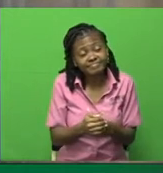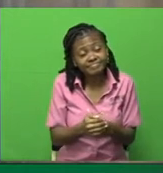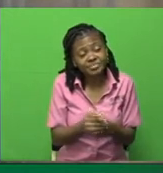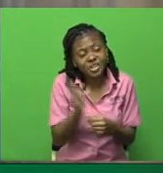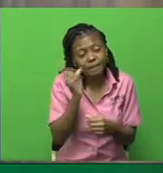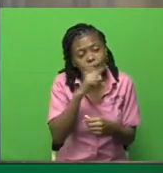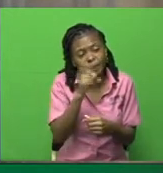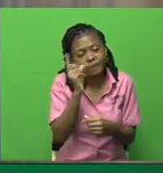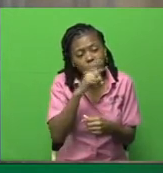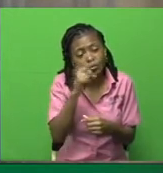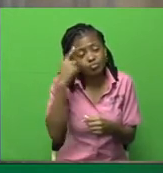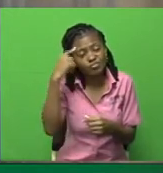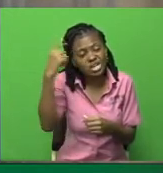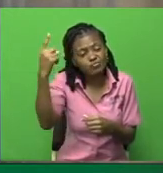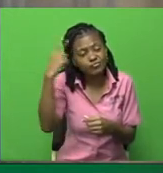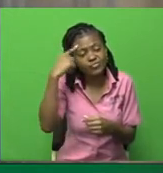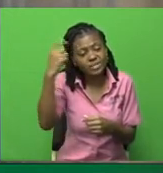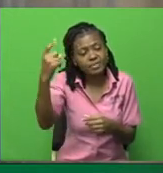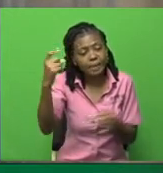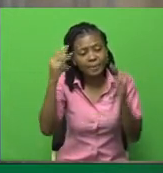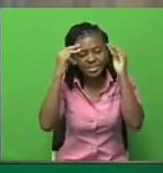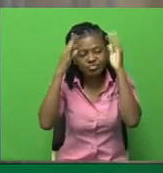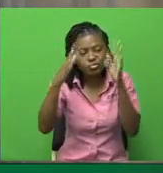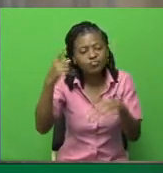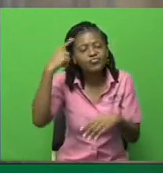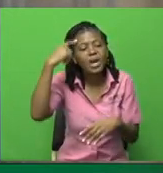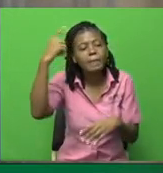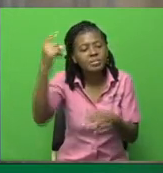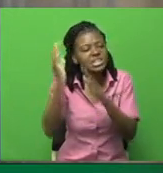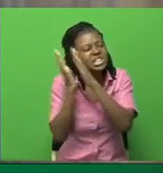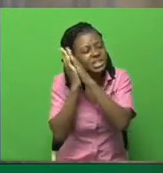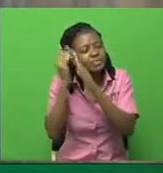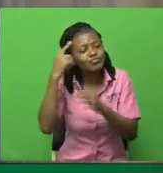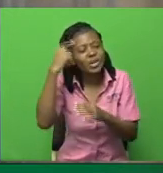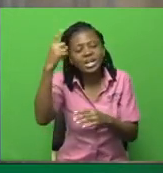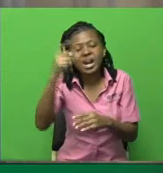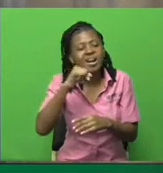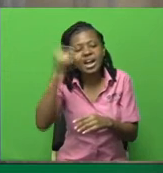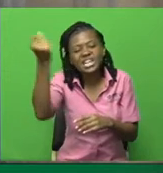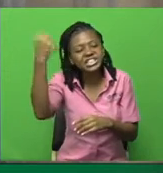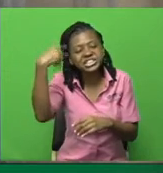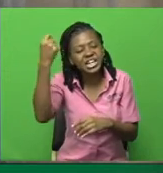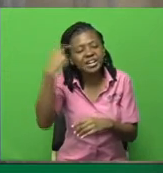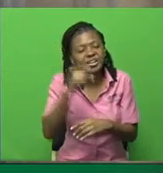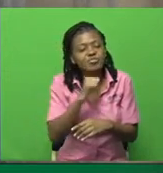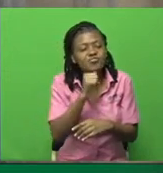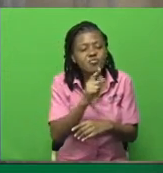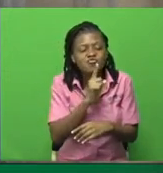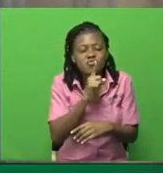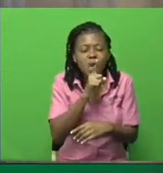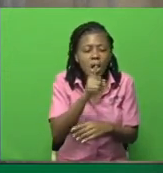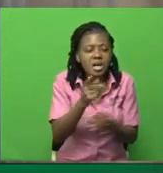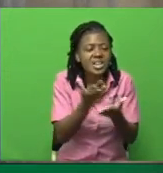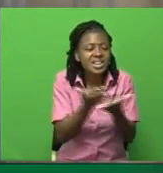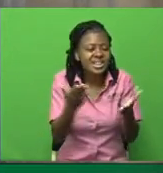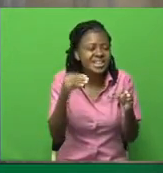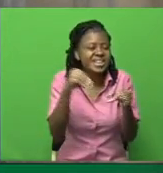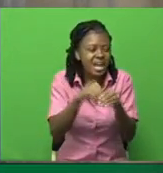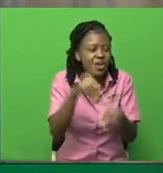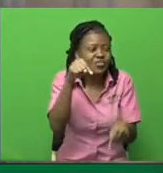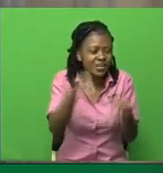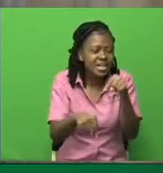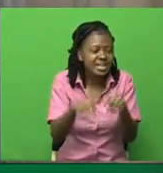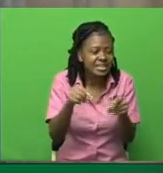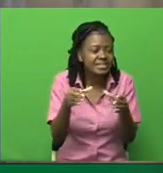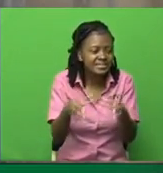false false dreams minister is obviously Dreaming or is not a way of the reality in the energy sector and so despite flying